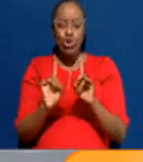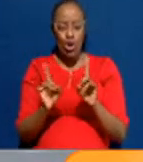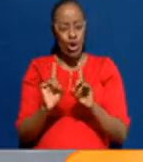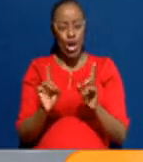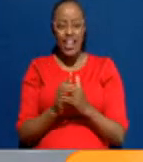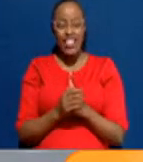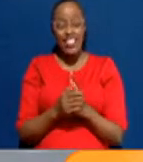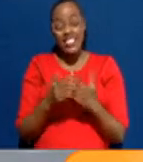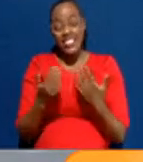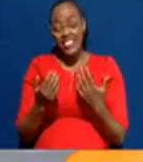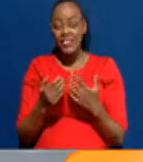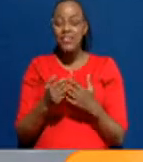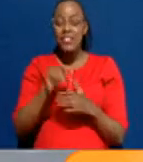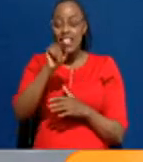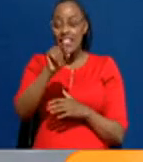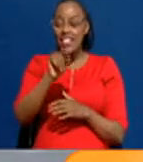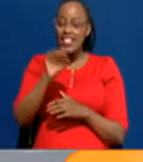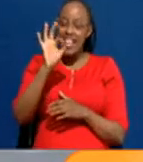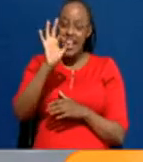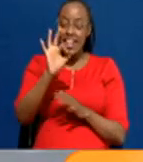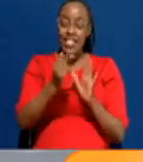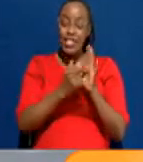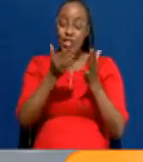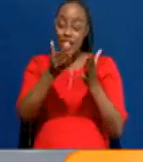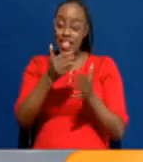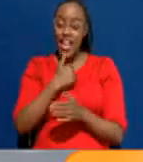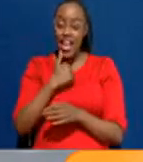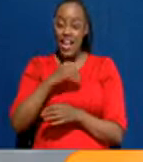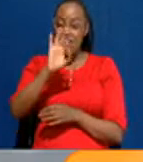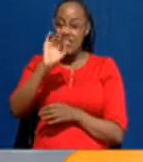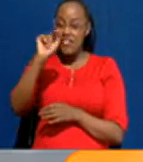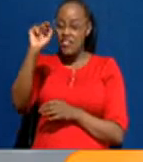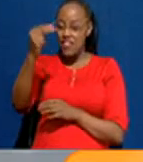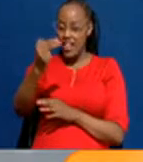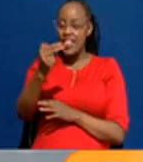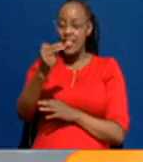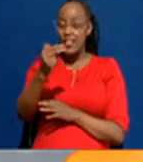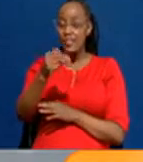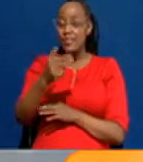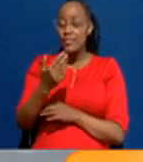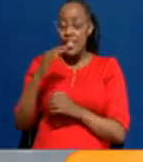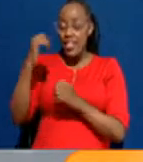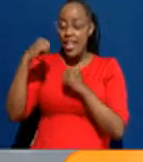Oh my goodness, what a great show we're having here. Faith Kipyegon, the